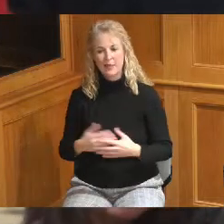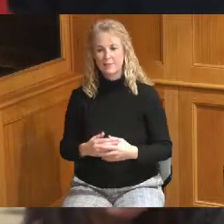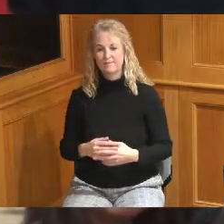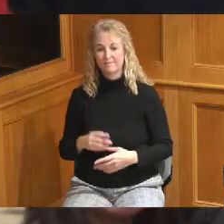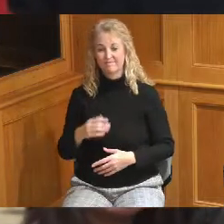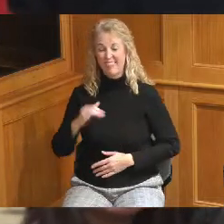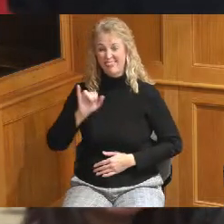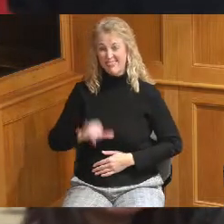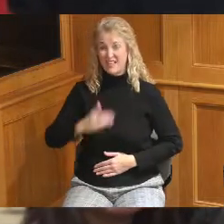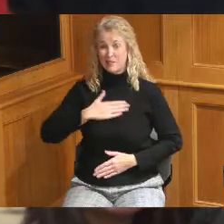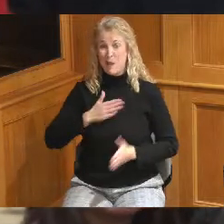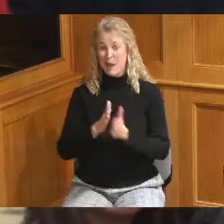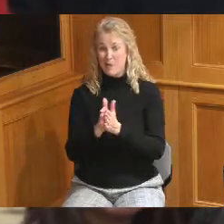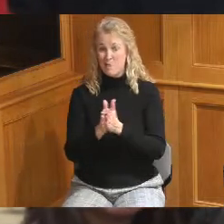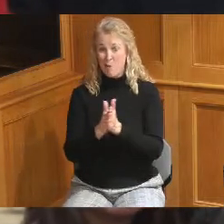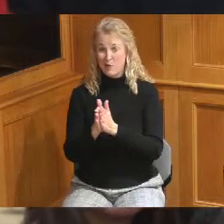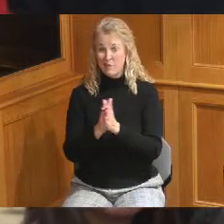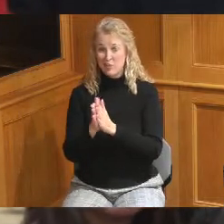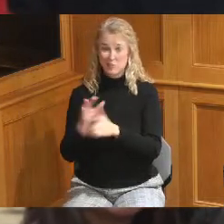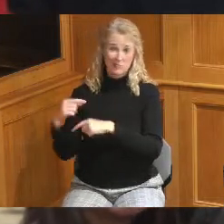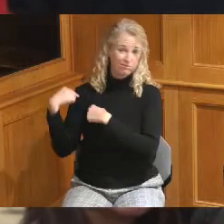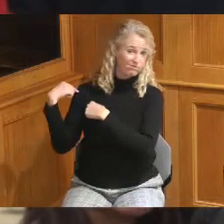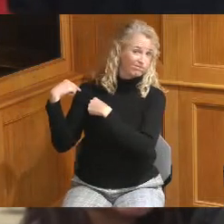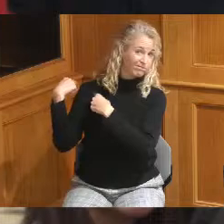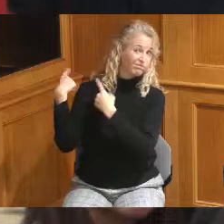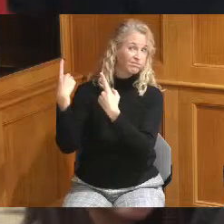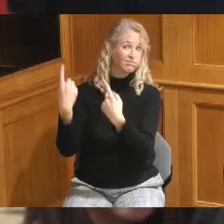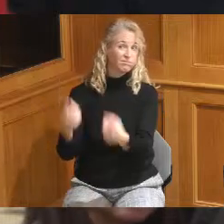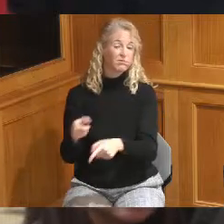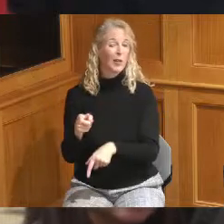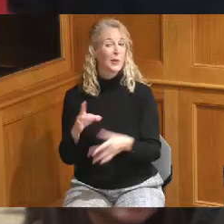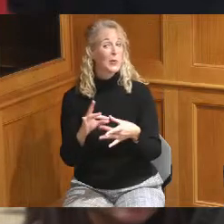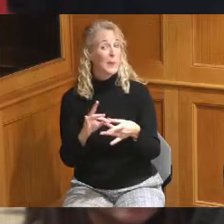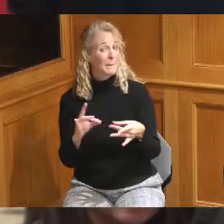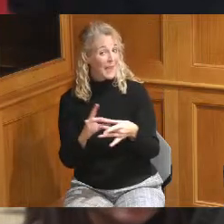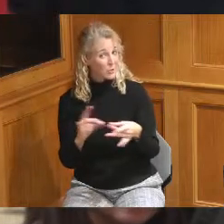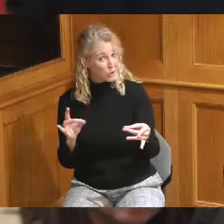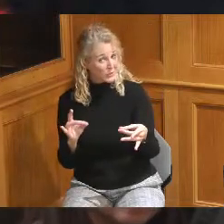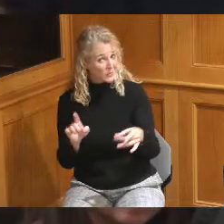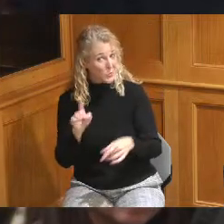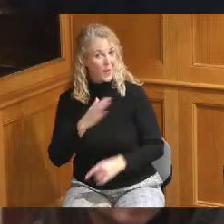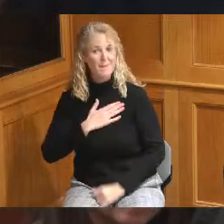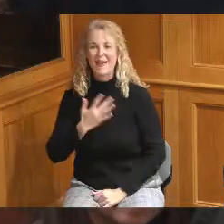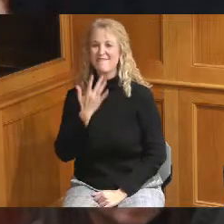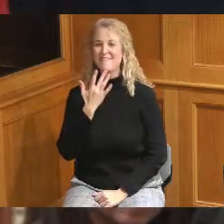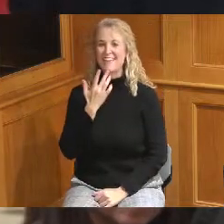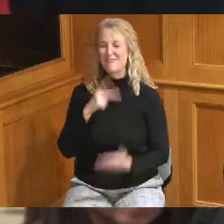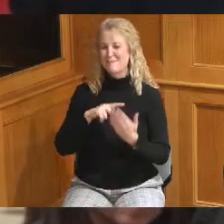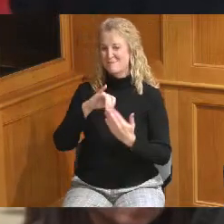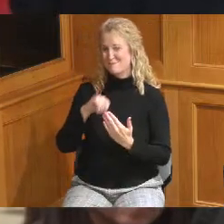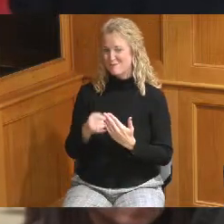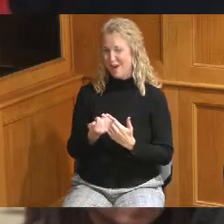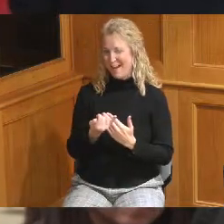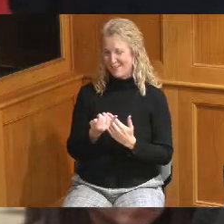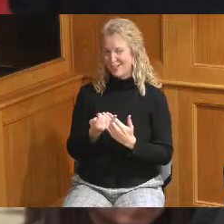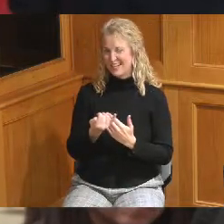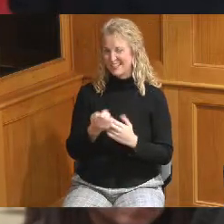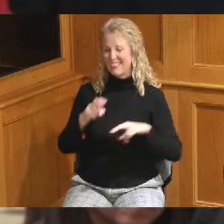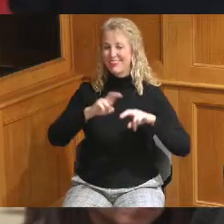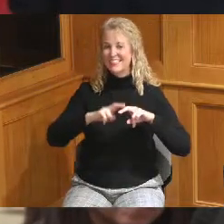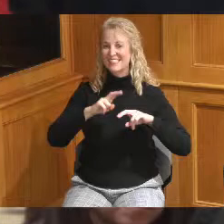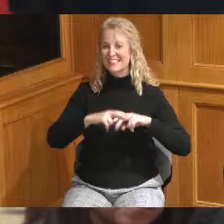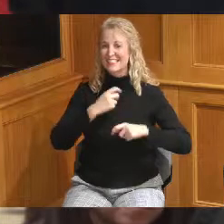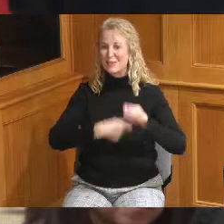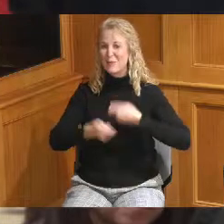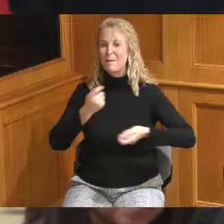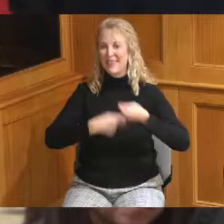driven me through those years. And you snuck in the proclamation one of my favorite projects, which was the seat renovation at